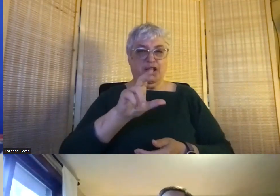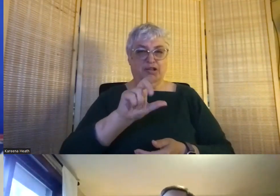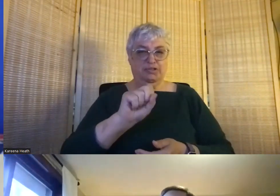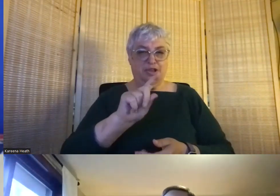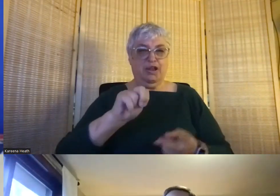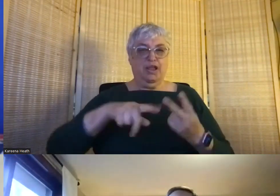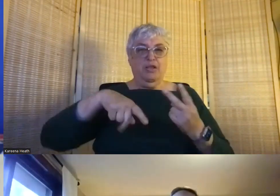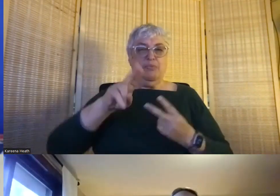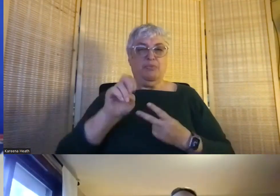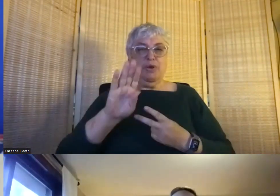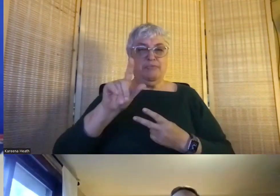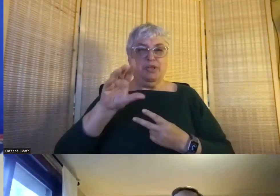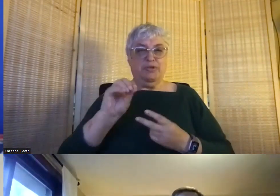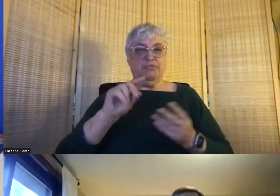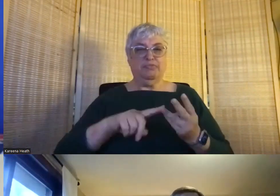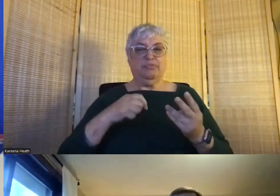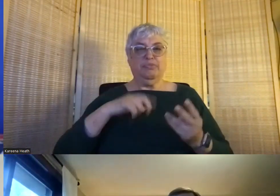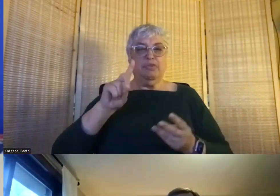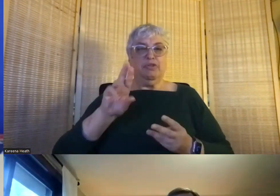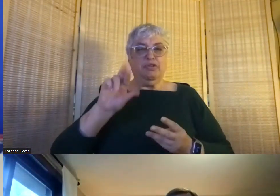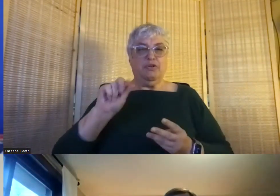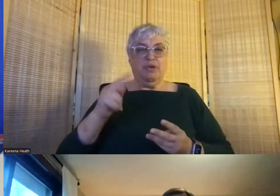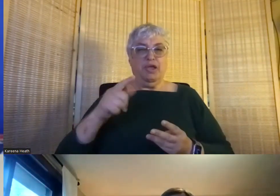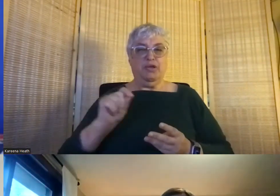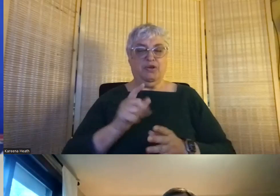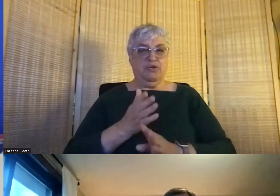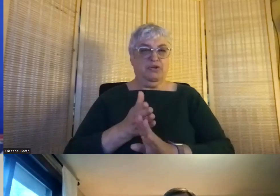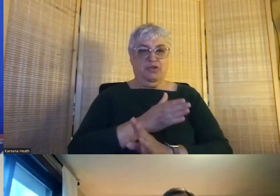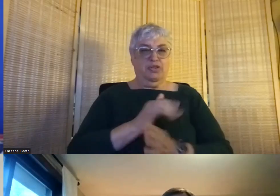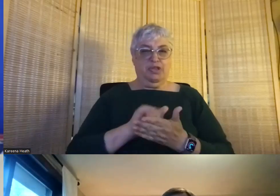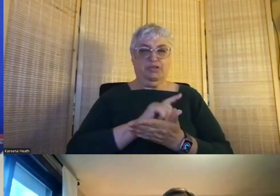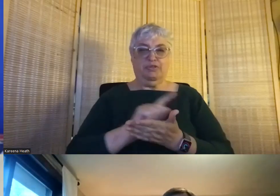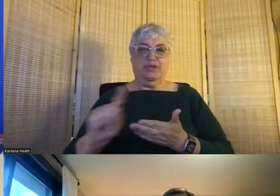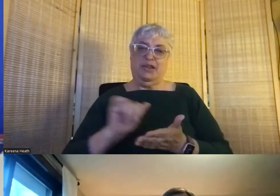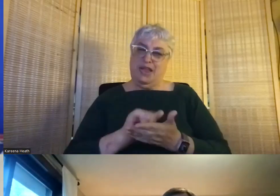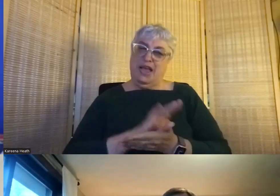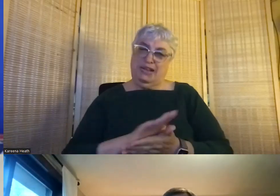Pueblo. We had our event in Durango earlier this week, which was lovely.